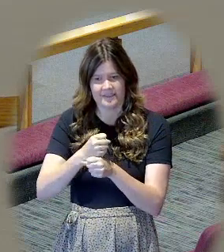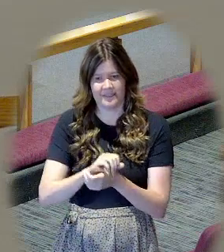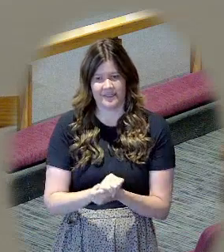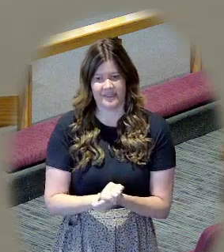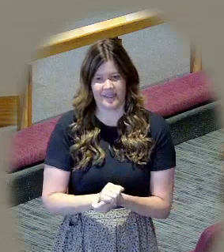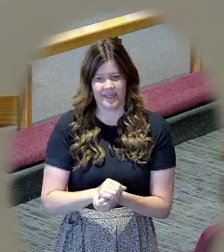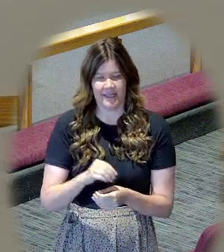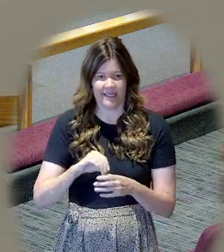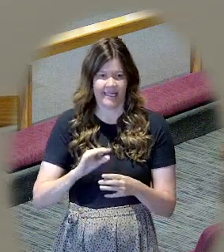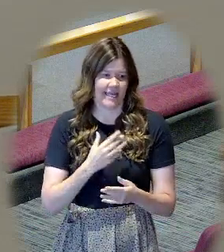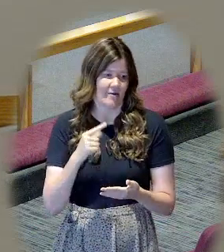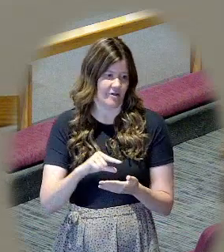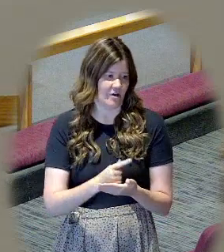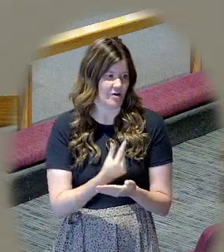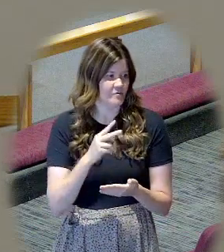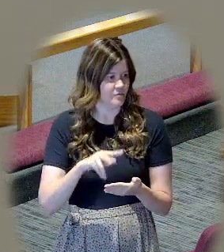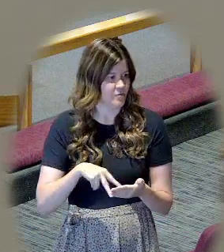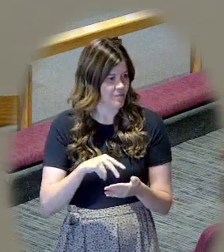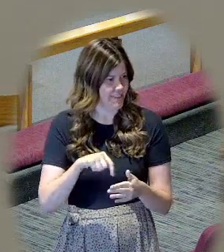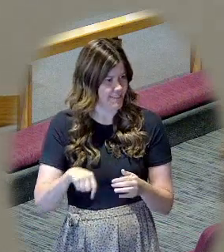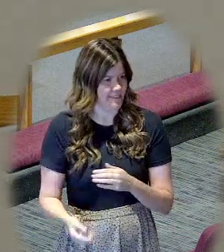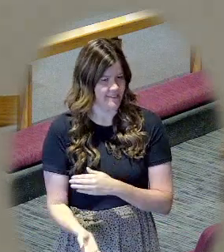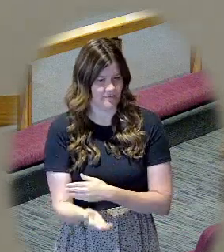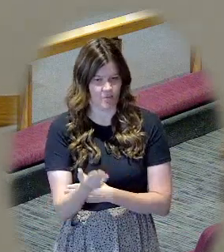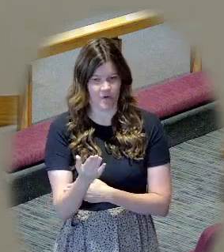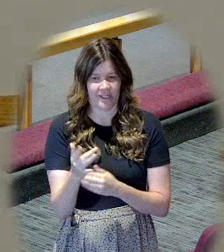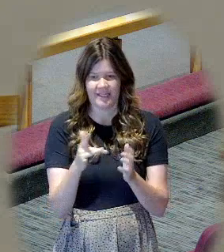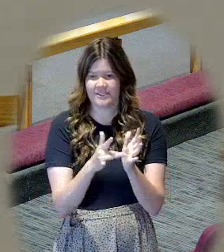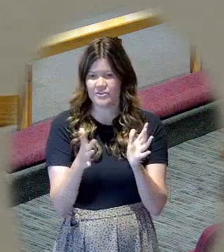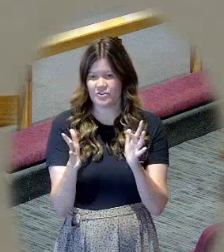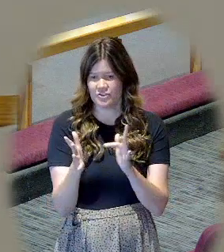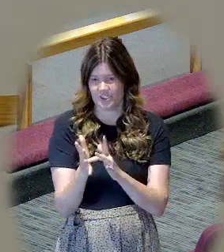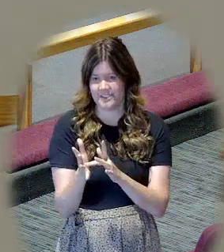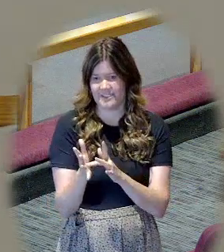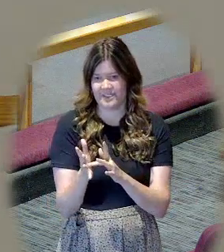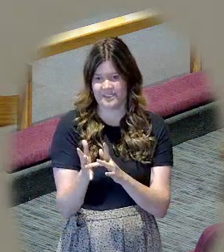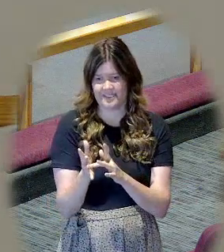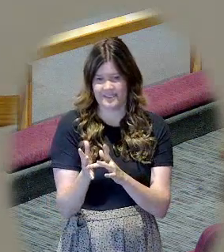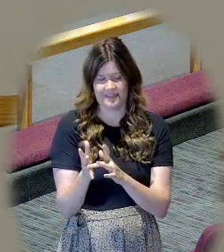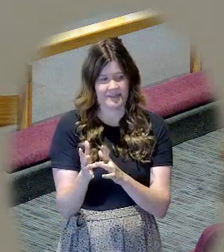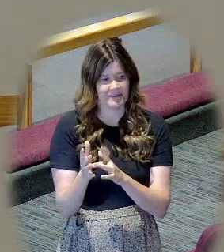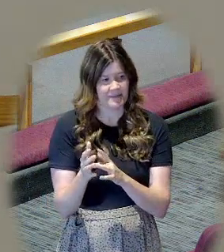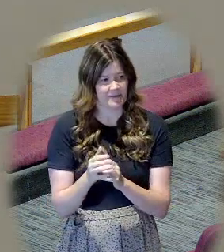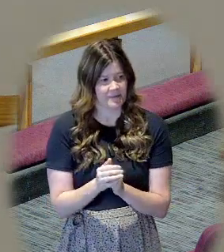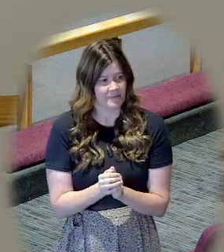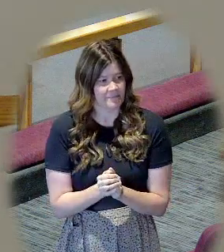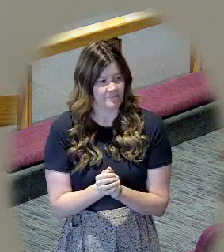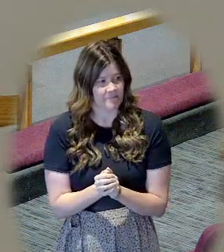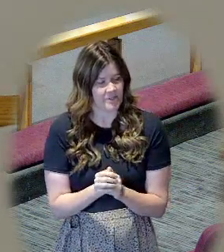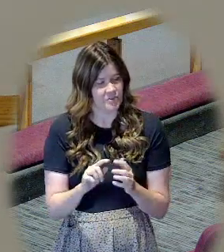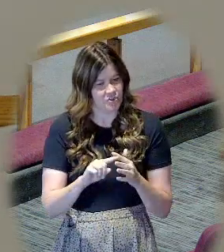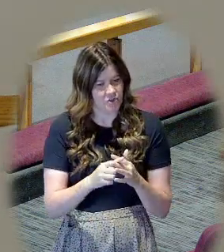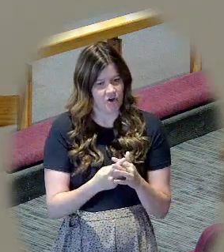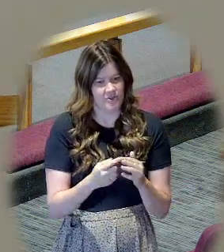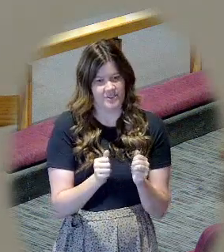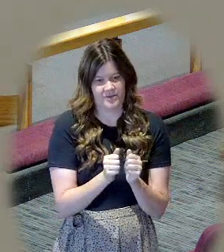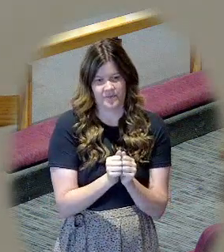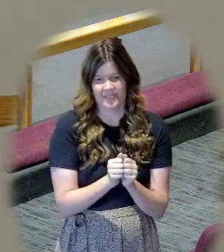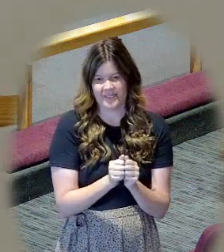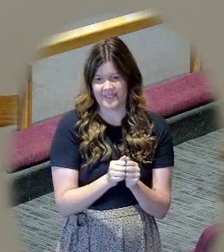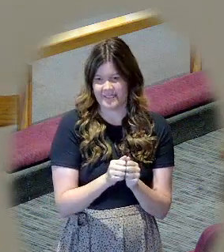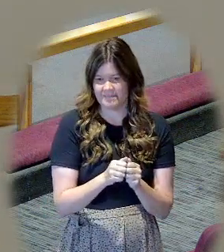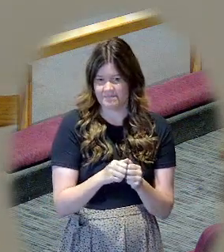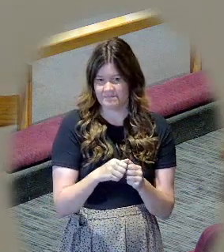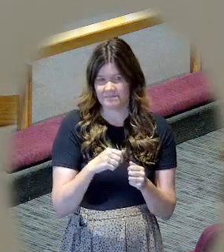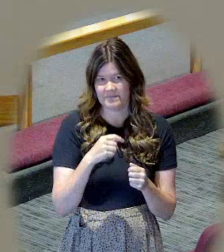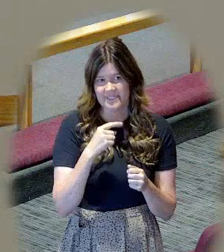And in our gospel lesson this morning, Jesus opens up with a simple